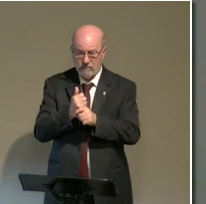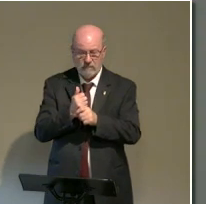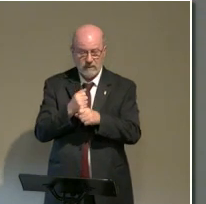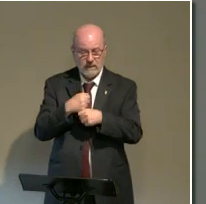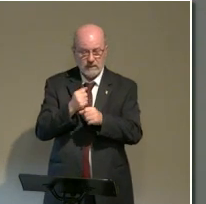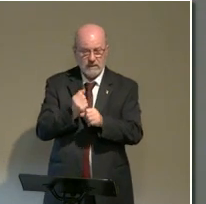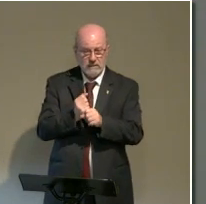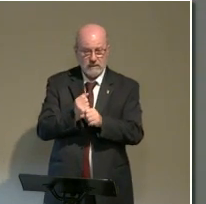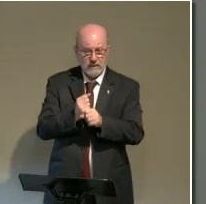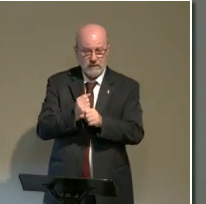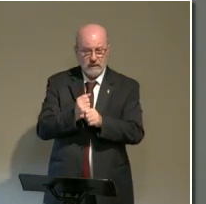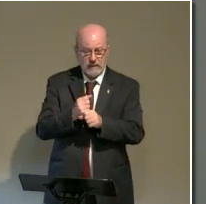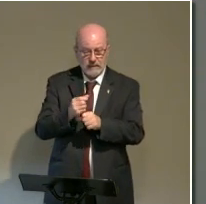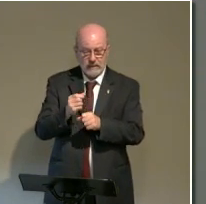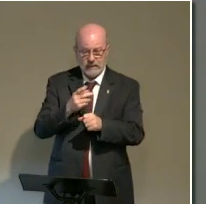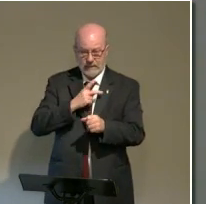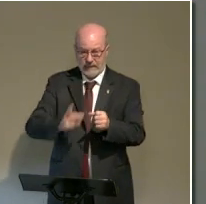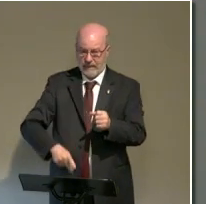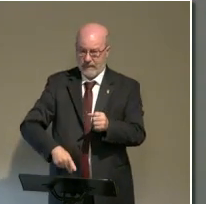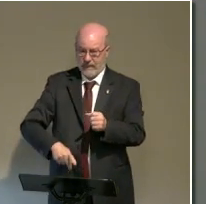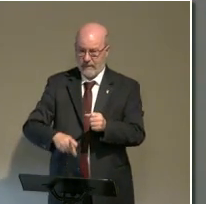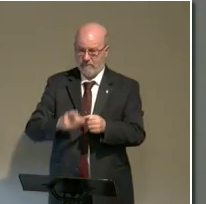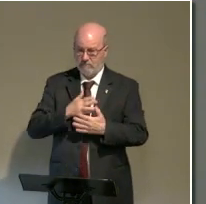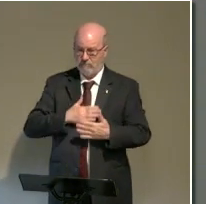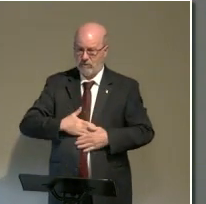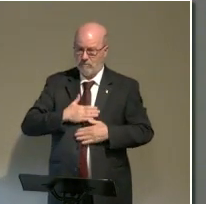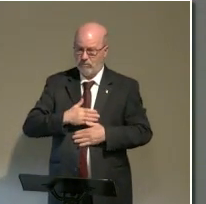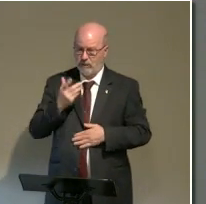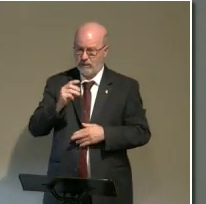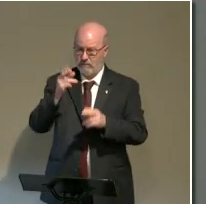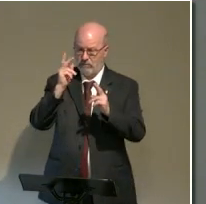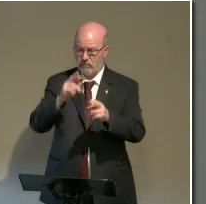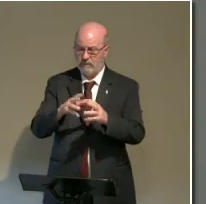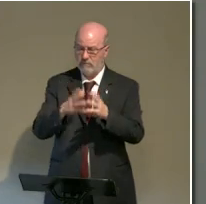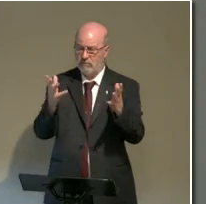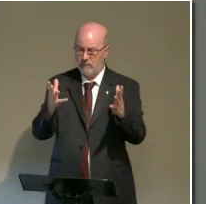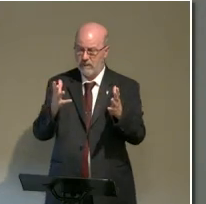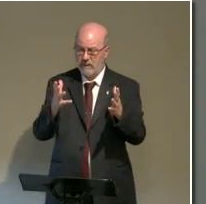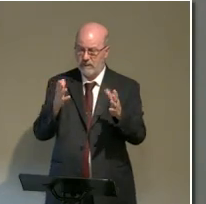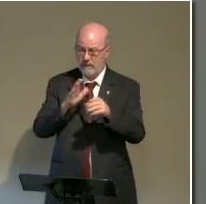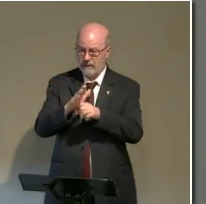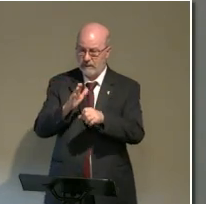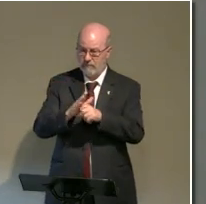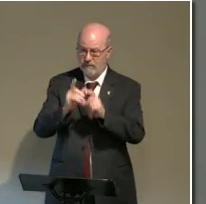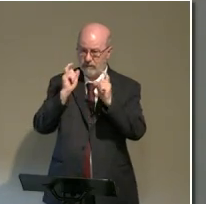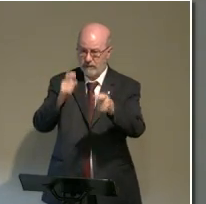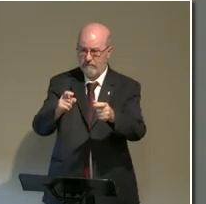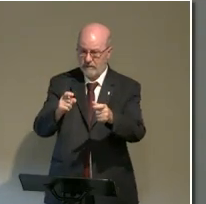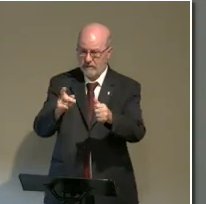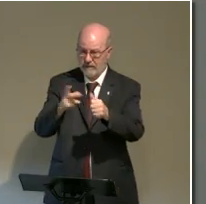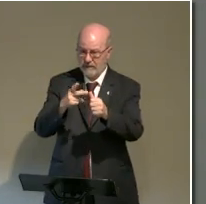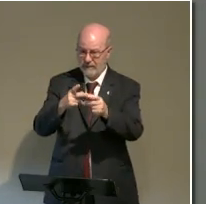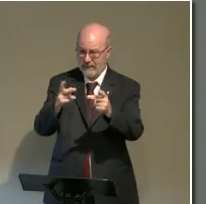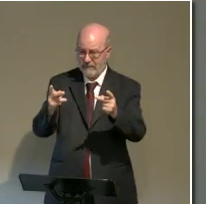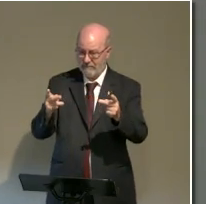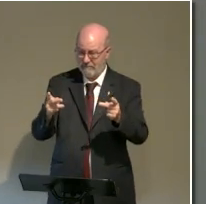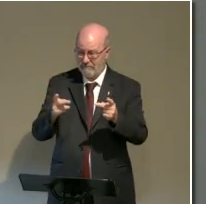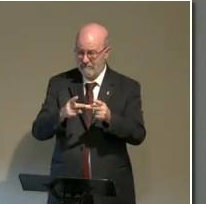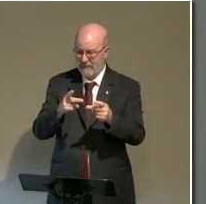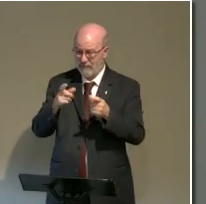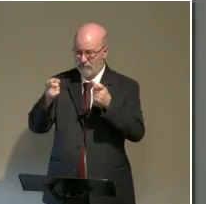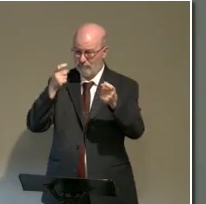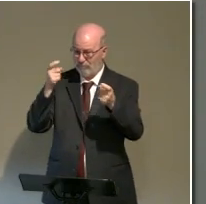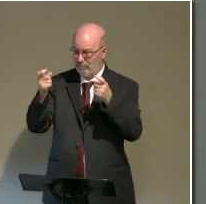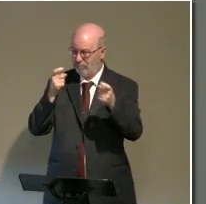made Darius, you know, appreciate him and respect him so much enough that he would give him second in